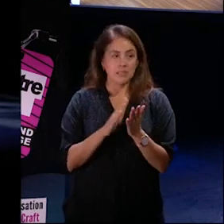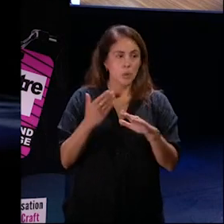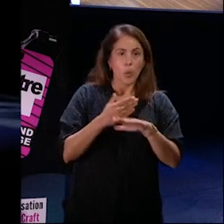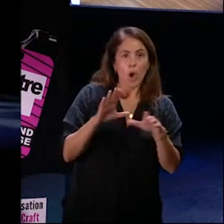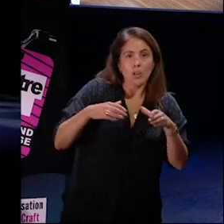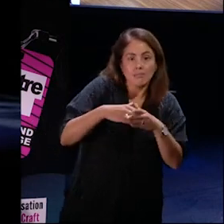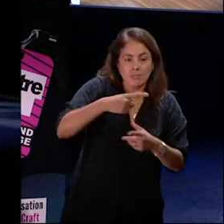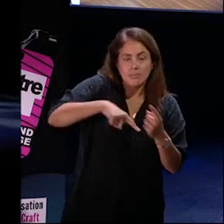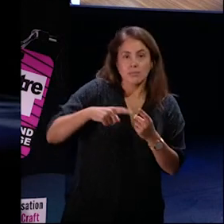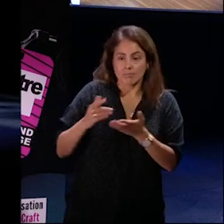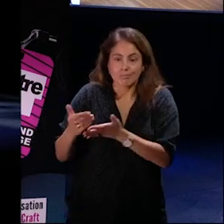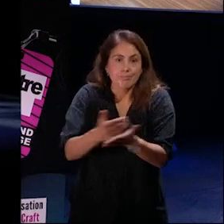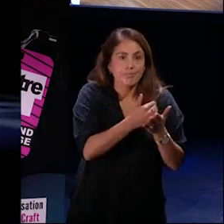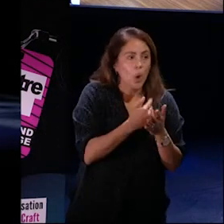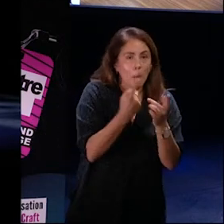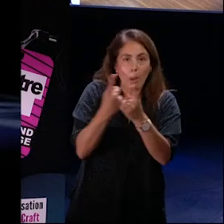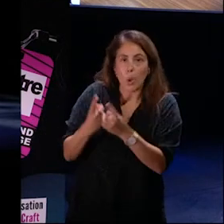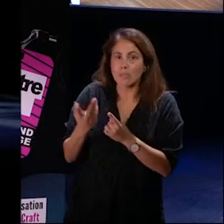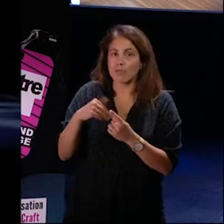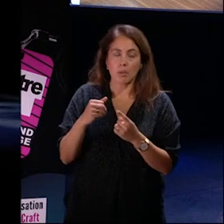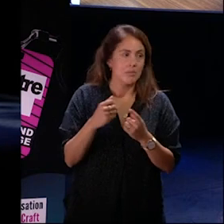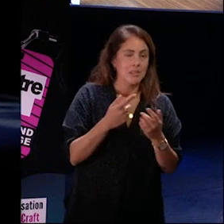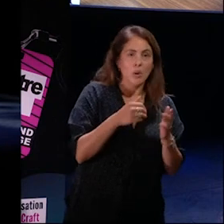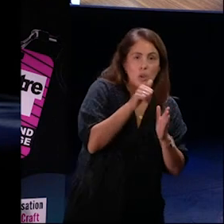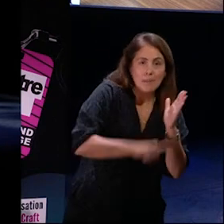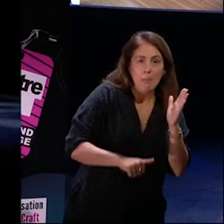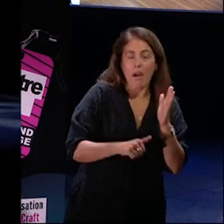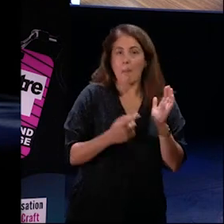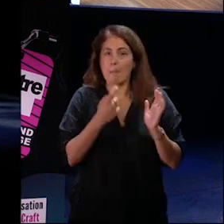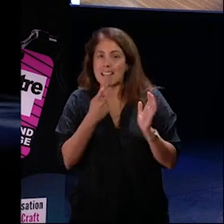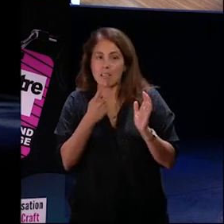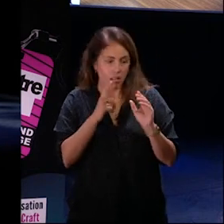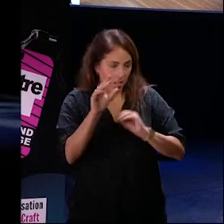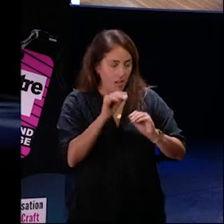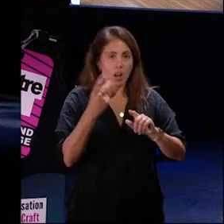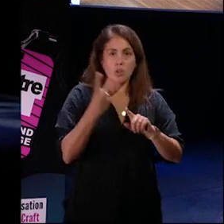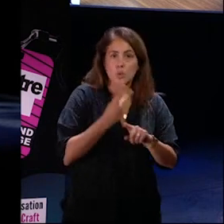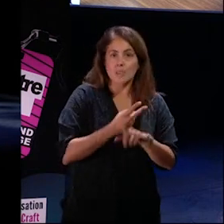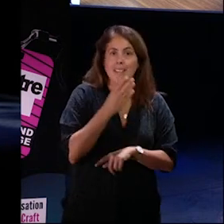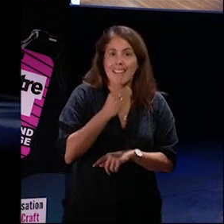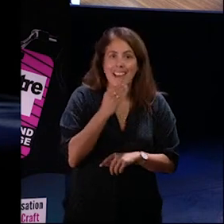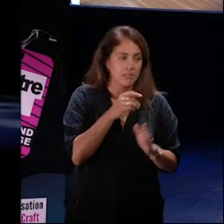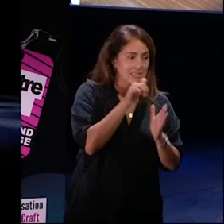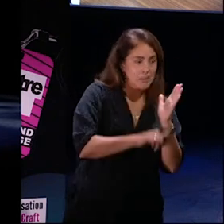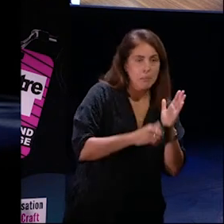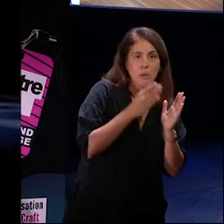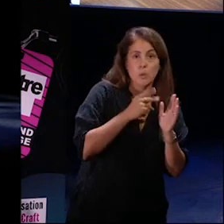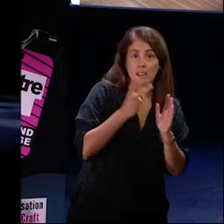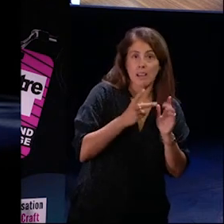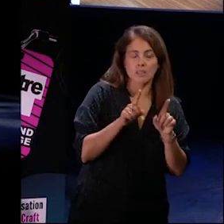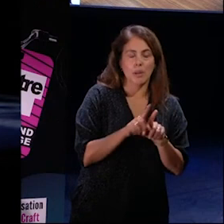would be reused for other projects and by separating the timber from the metal frame so that the metal could be recycled as scrap and the timber could also be